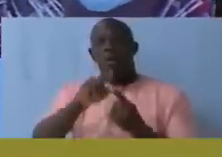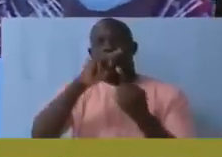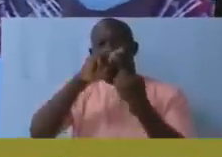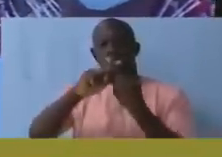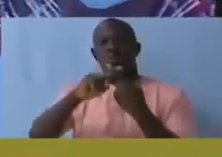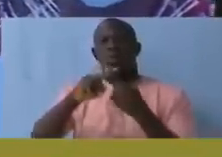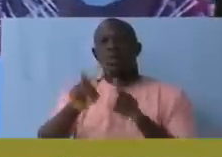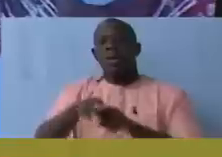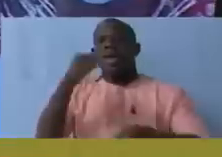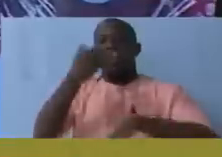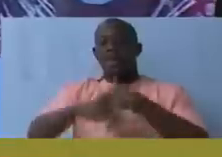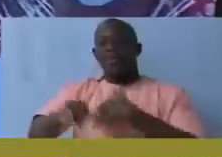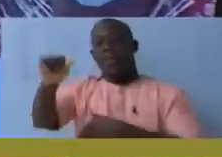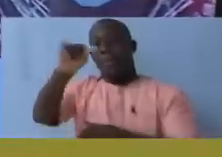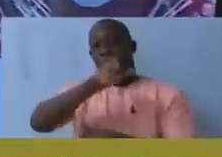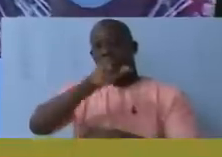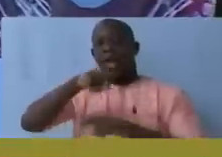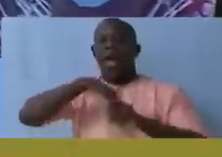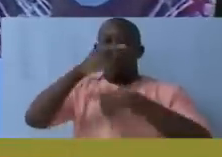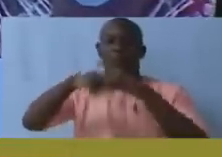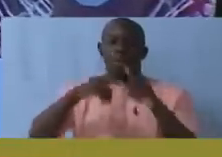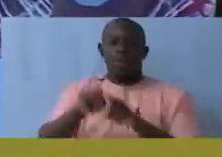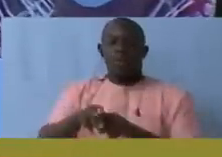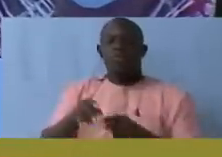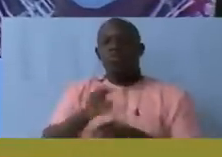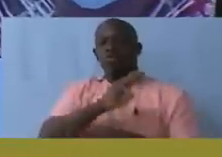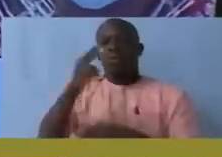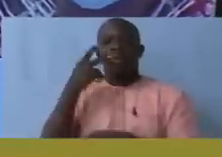Okay. So if you are talking about the viral load, or...